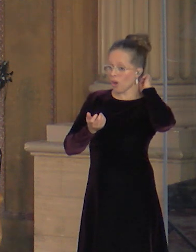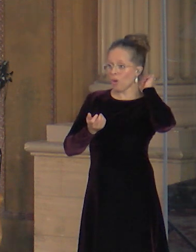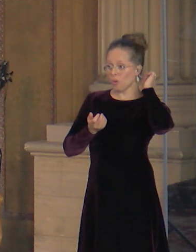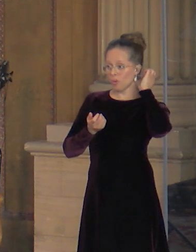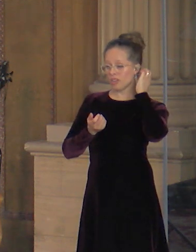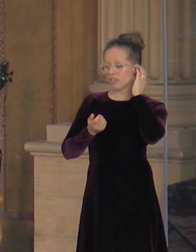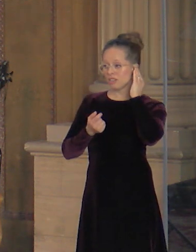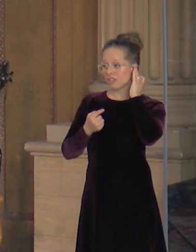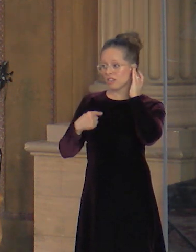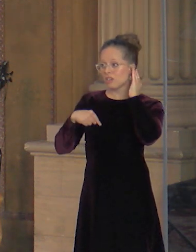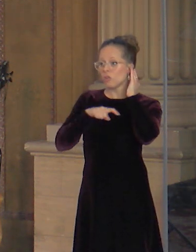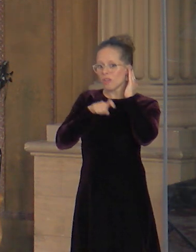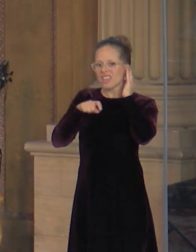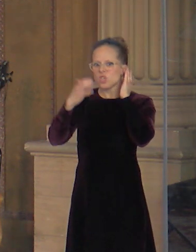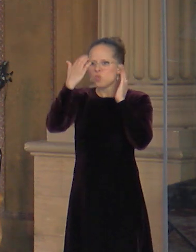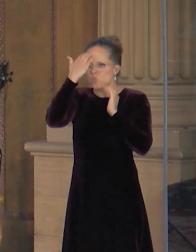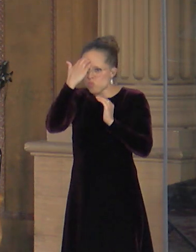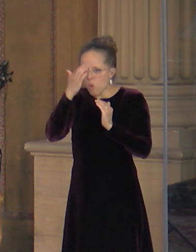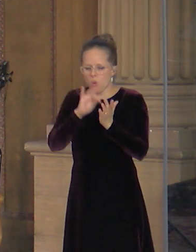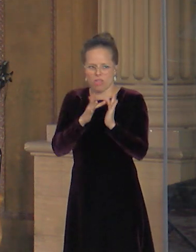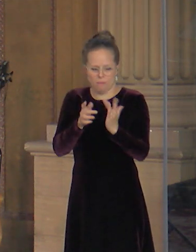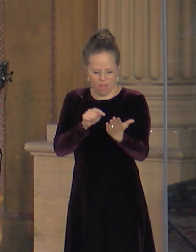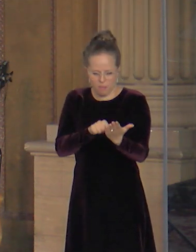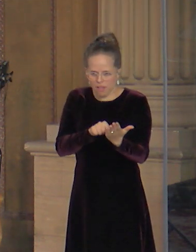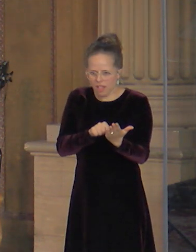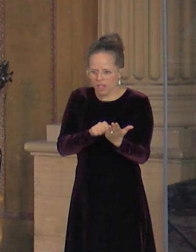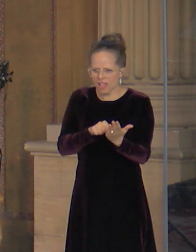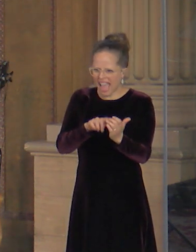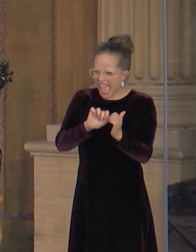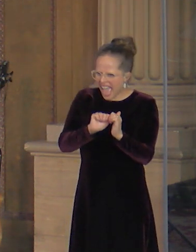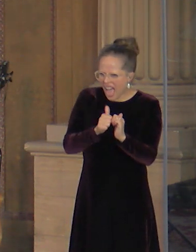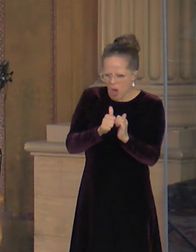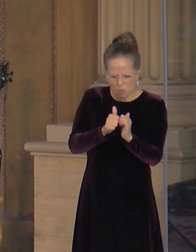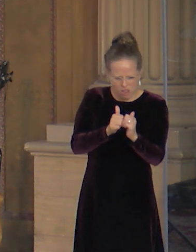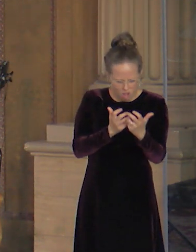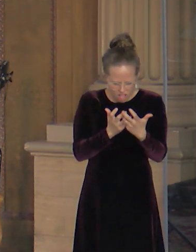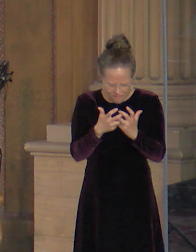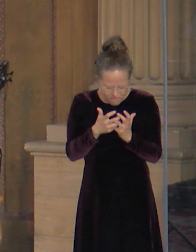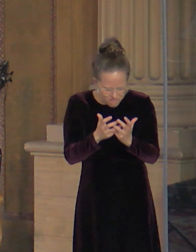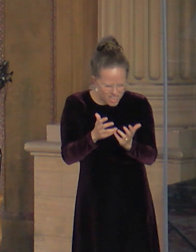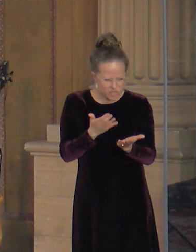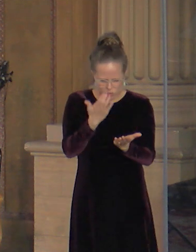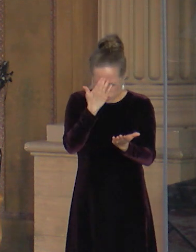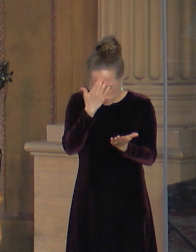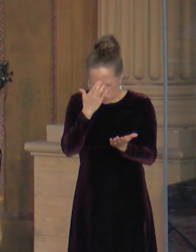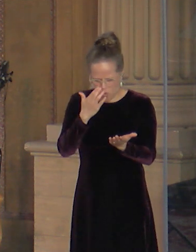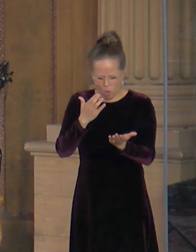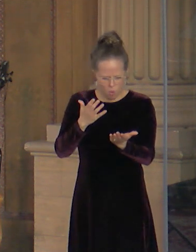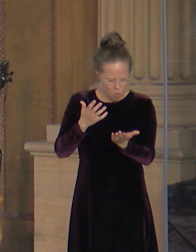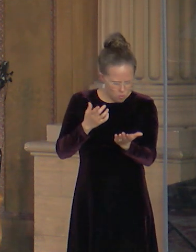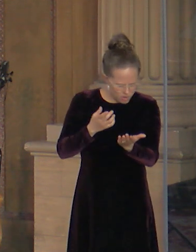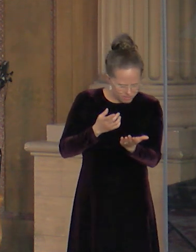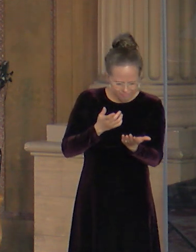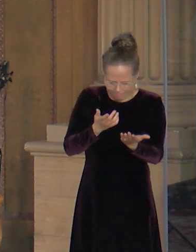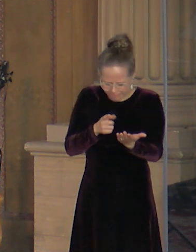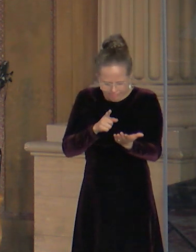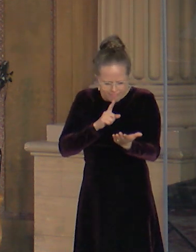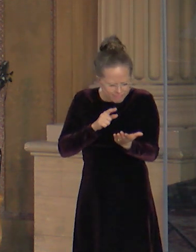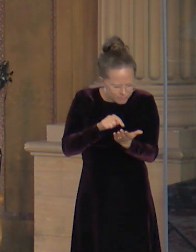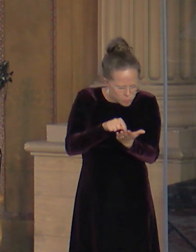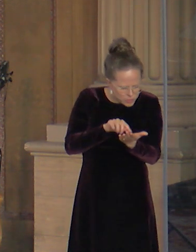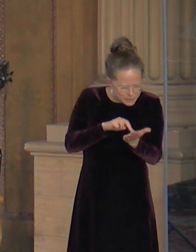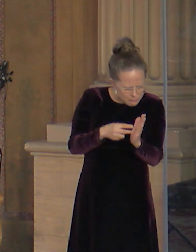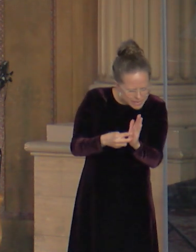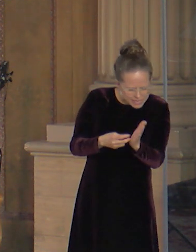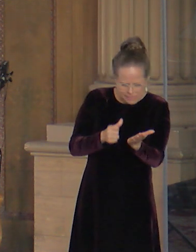but to know the story to know how it all fits together to know theology to know Bible doctrine to know what verses mean and they